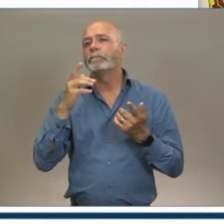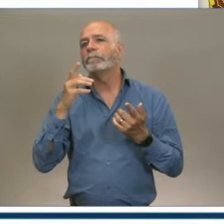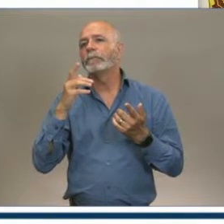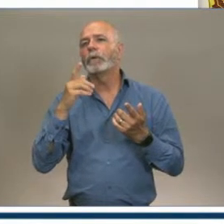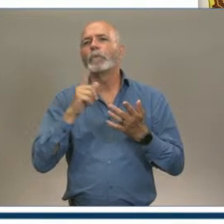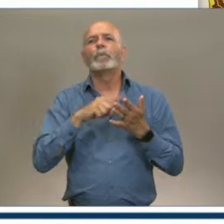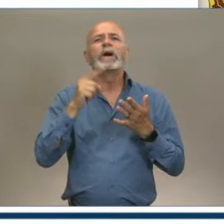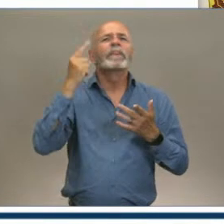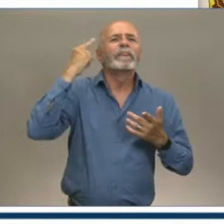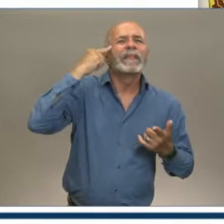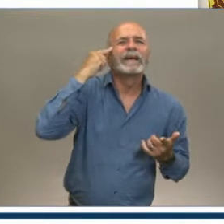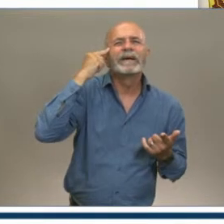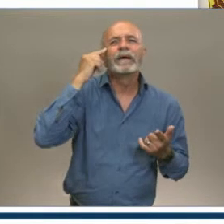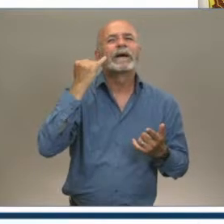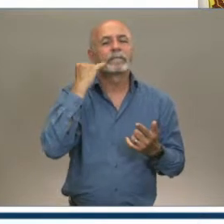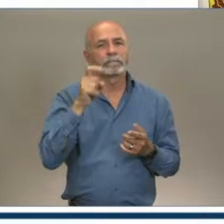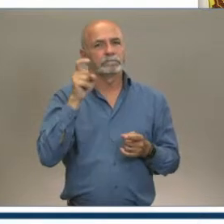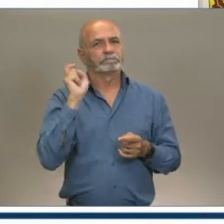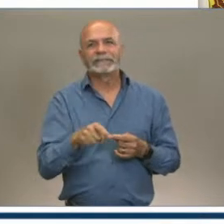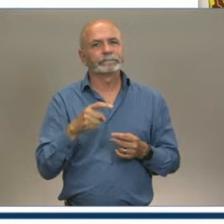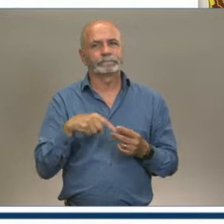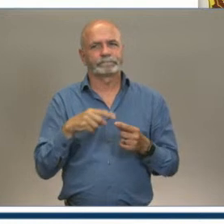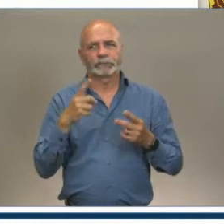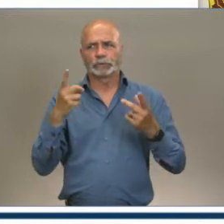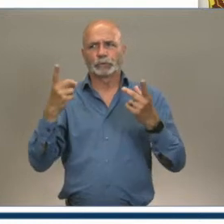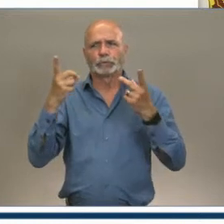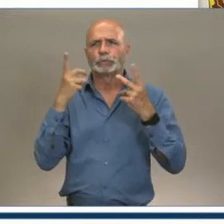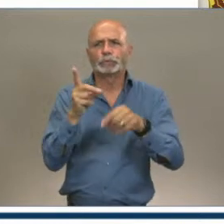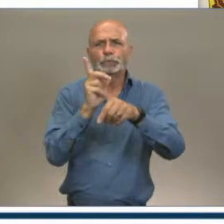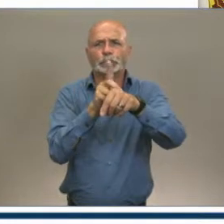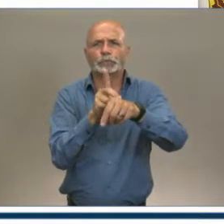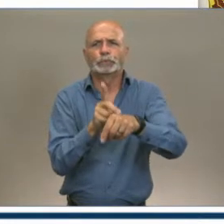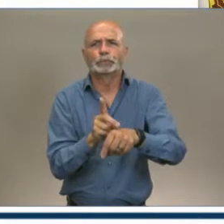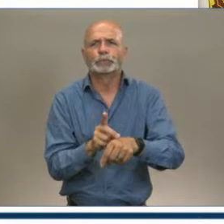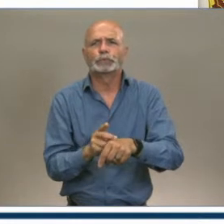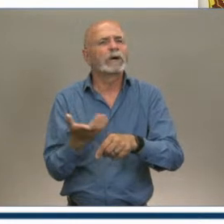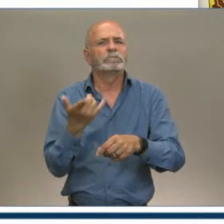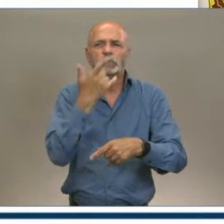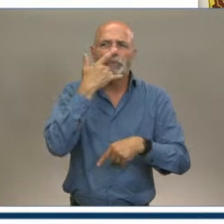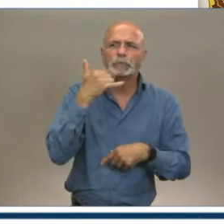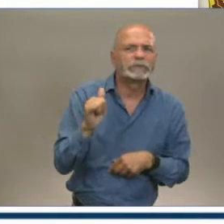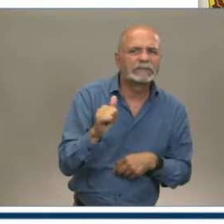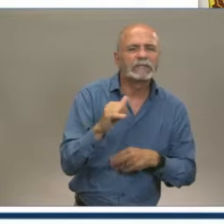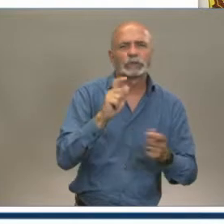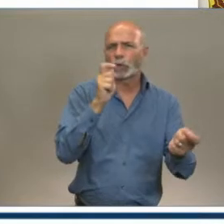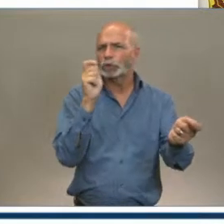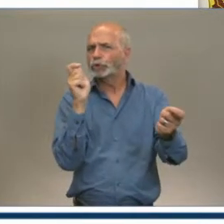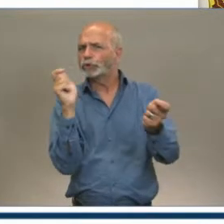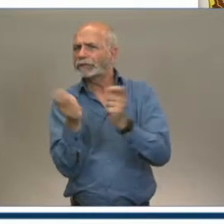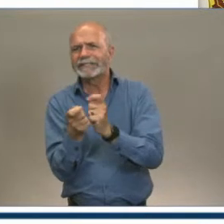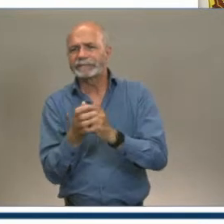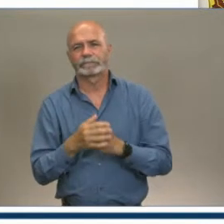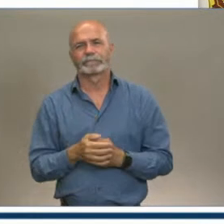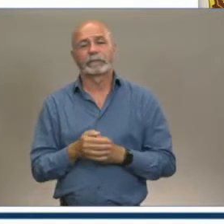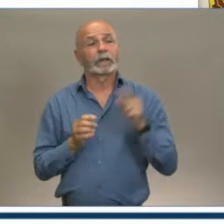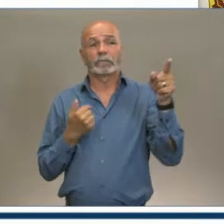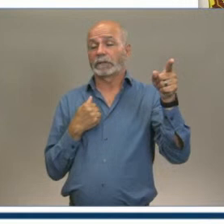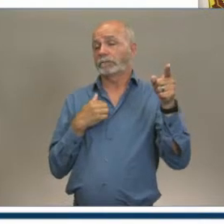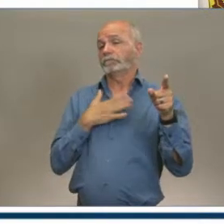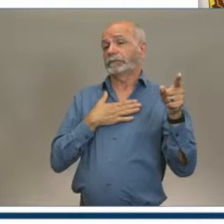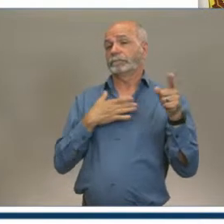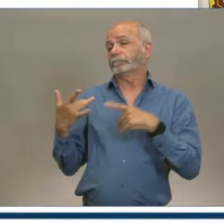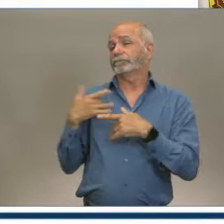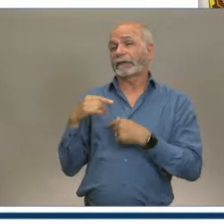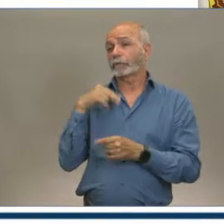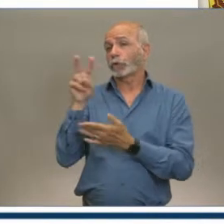emergency and what changes that would entail. Yeah, so they're extended every 2 weeks, and we'll continuously